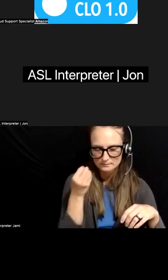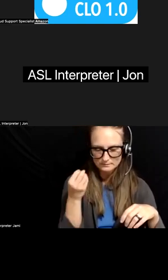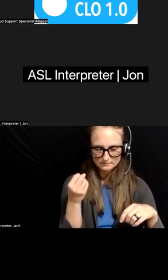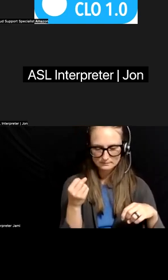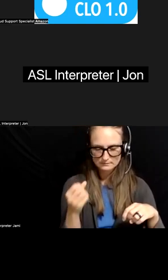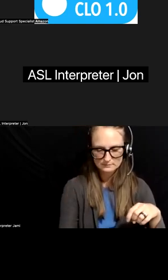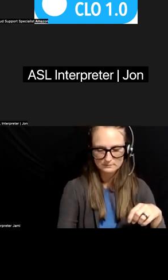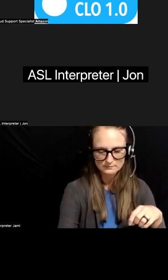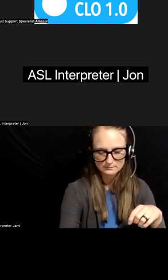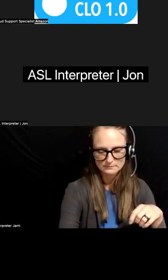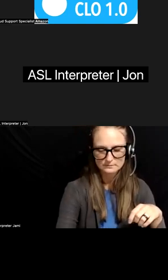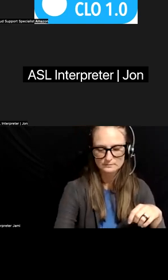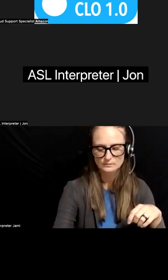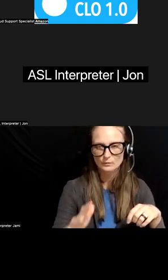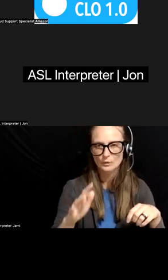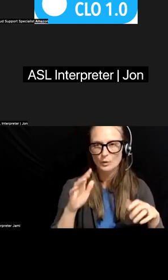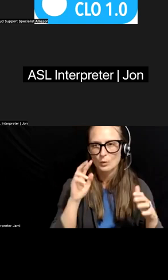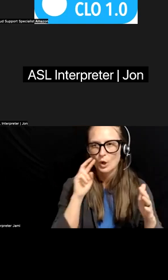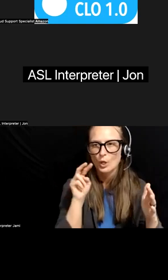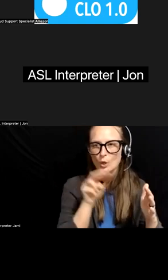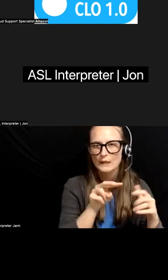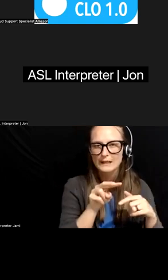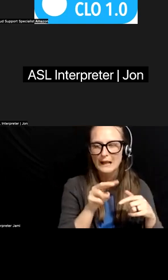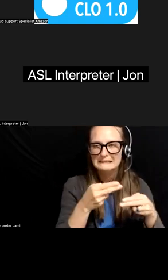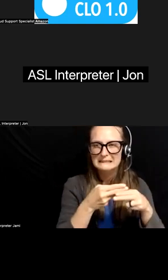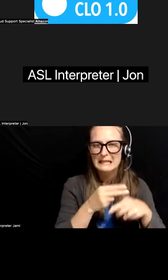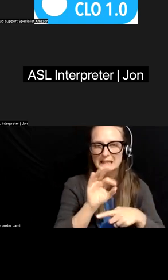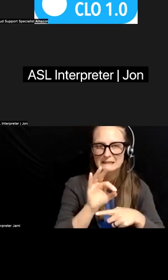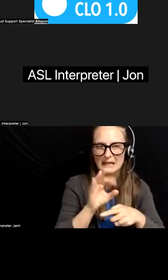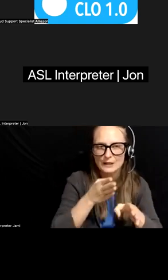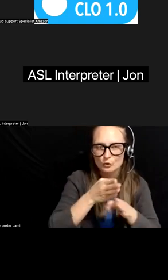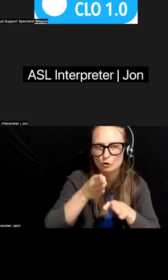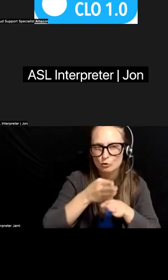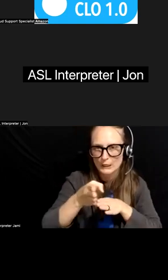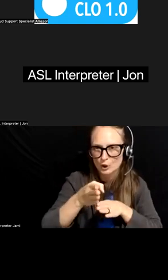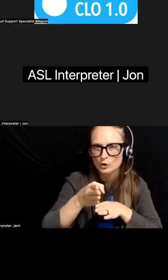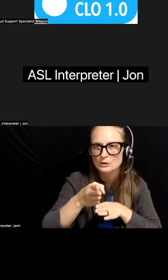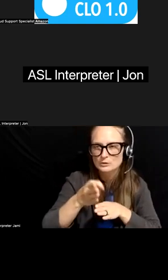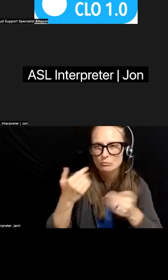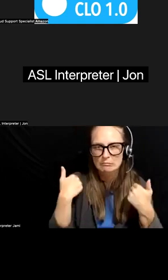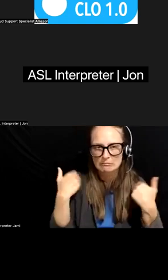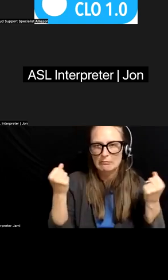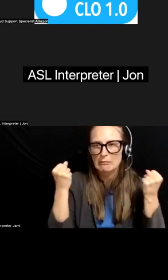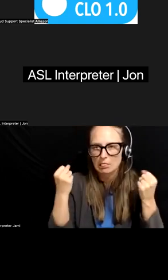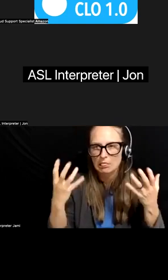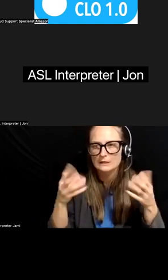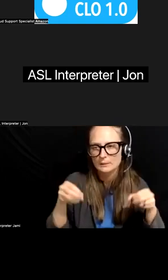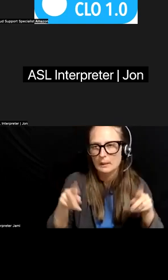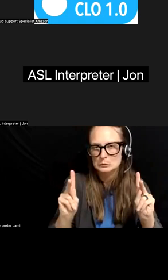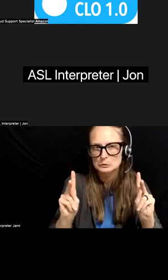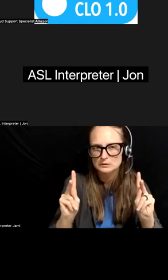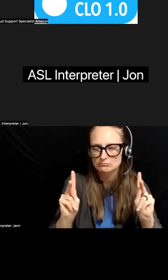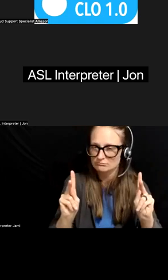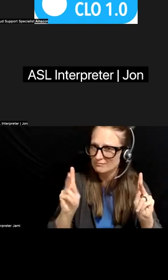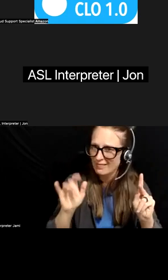our slide number 9 here, careers. So just to recap, lots of opportunities. That's why we're